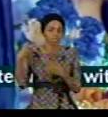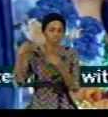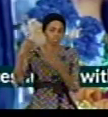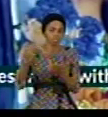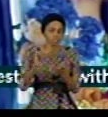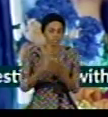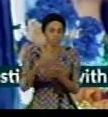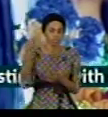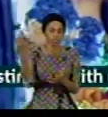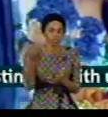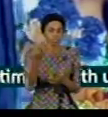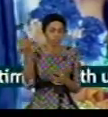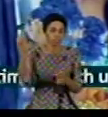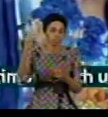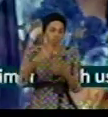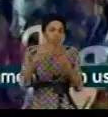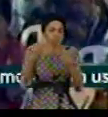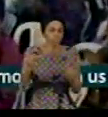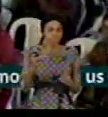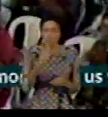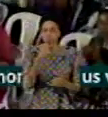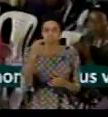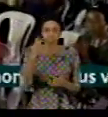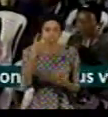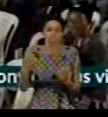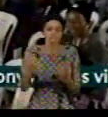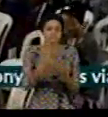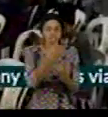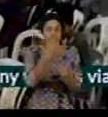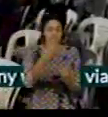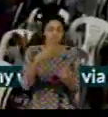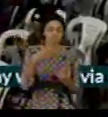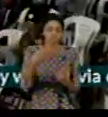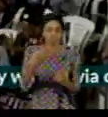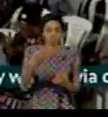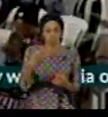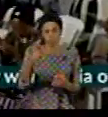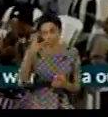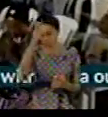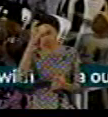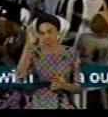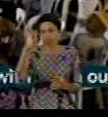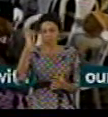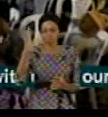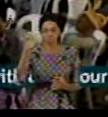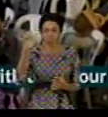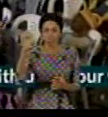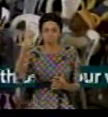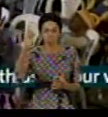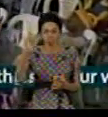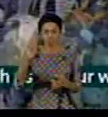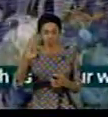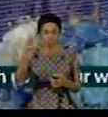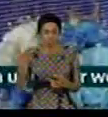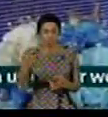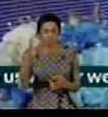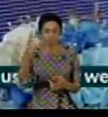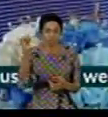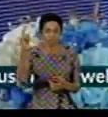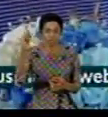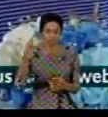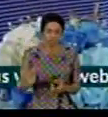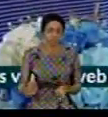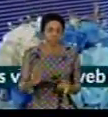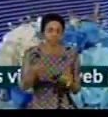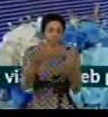bad and I want to give God That Glory I have battered and all praise the Lord the miracle is taking place